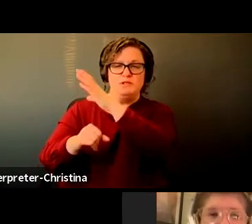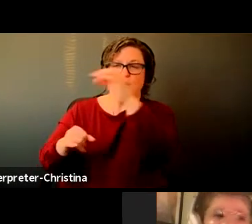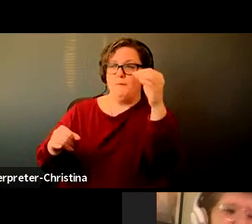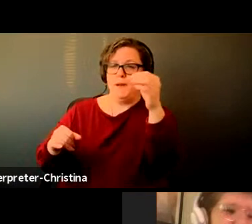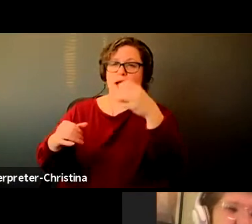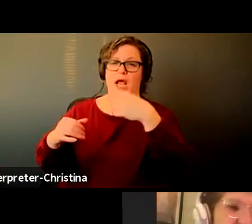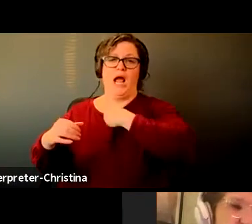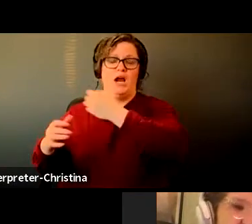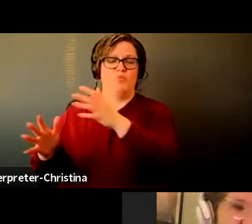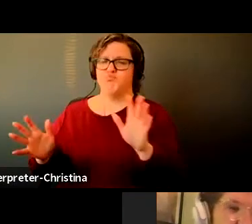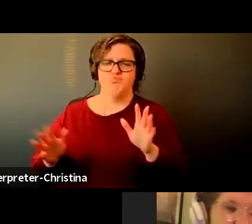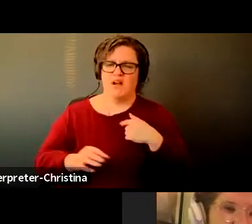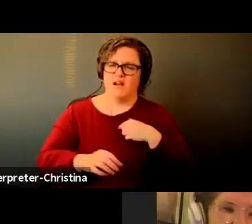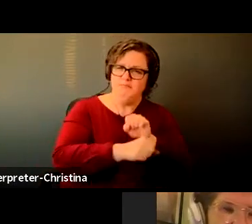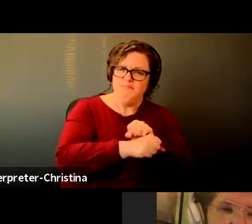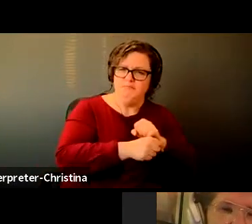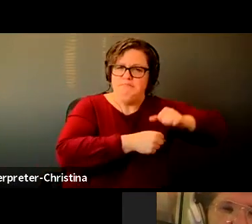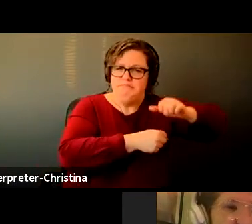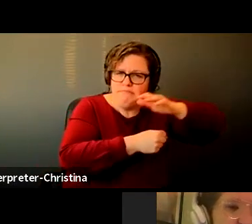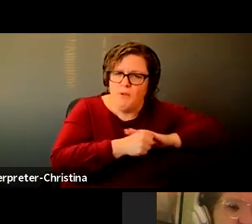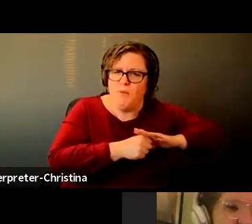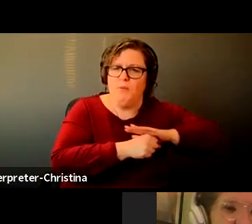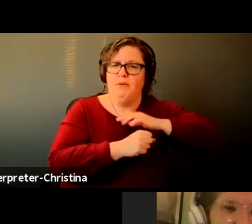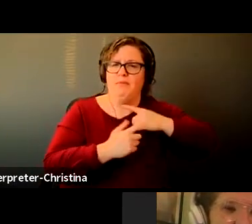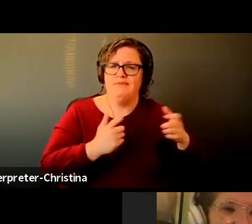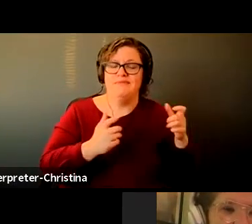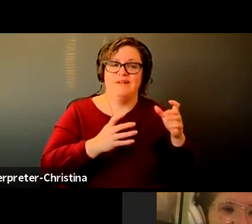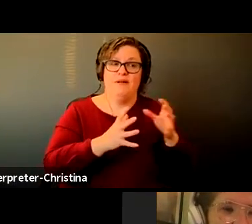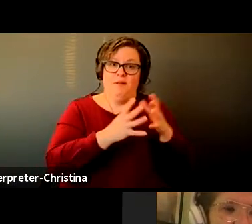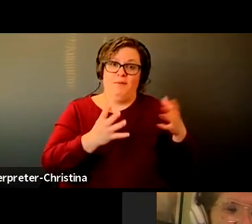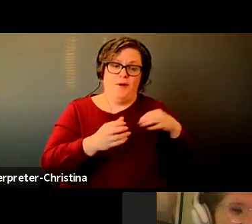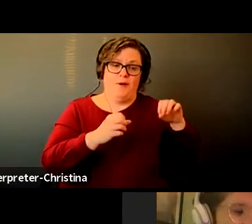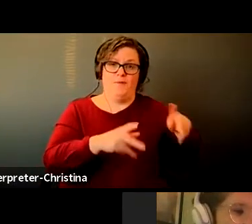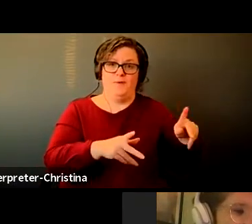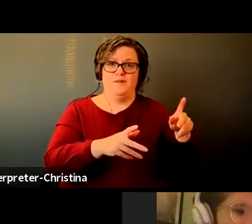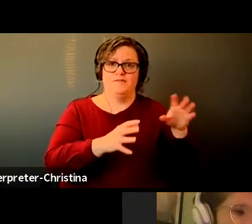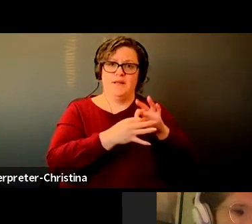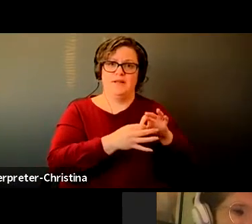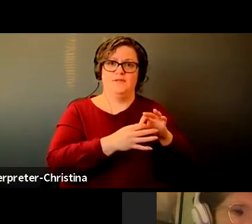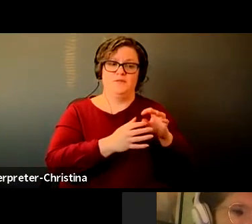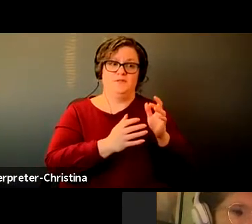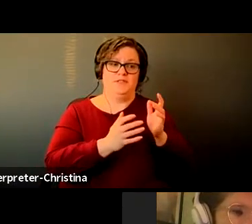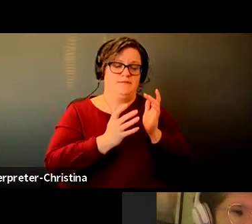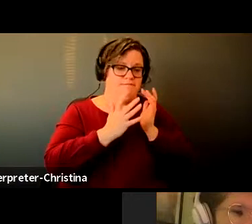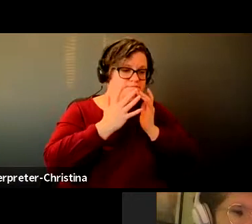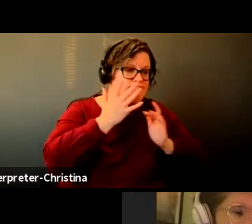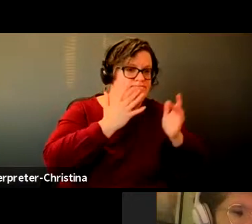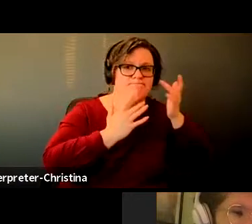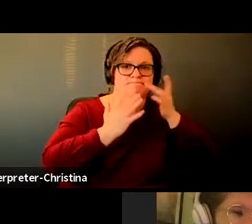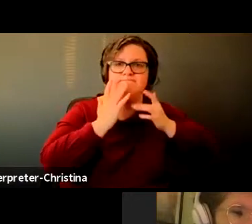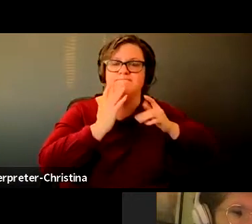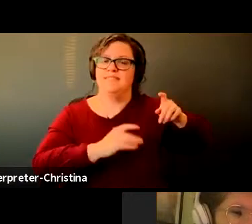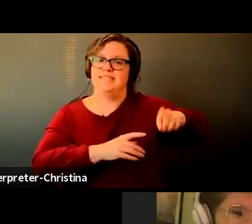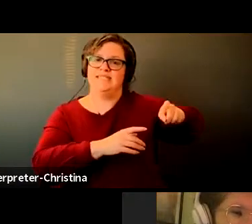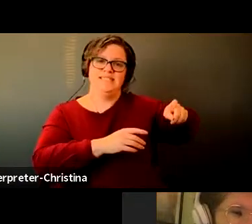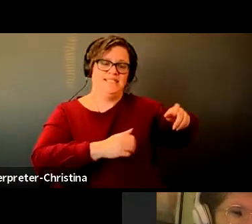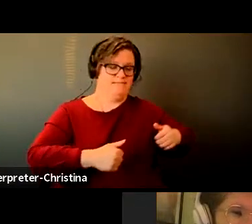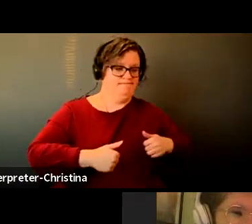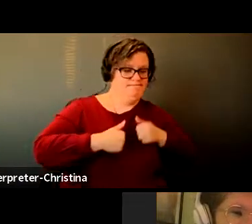limitations, from precarity. And I don't know, we're a year into the pandemic now, and